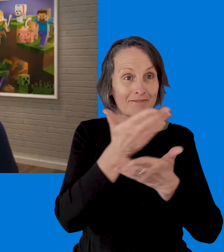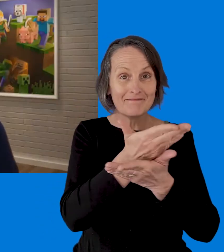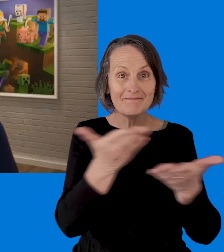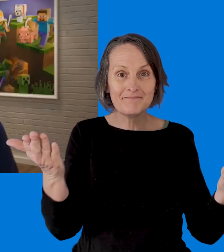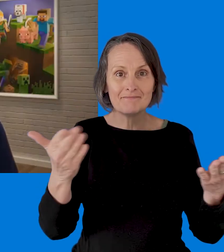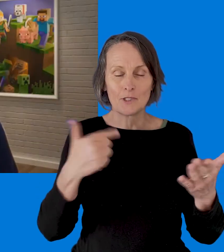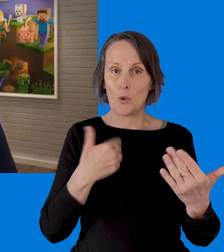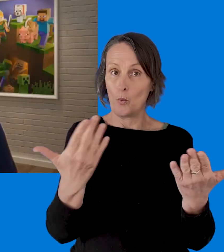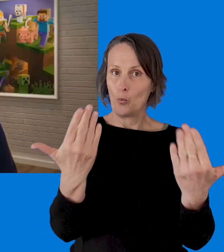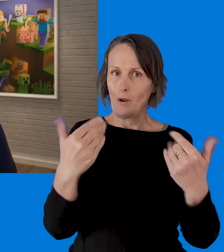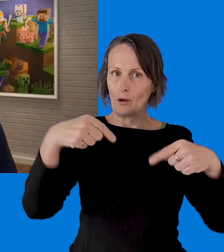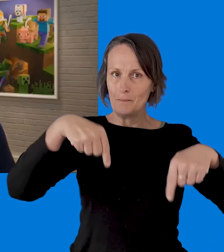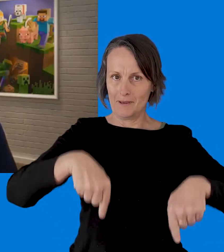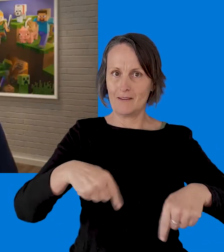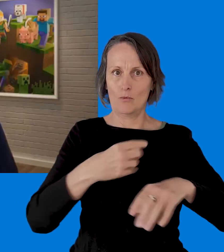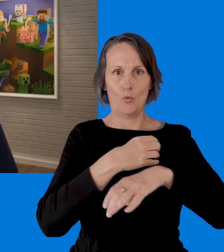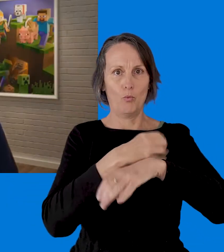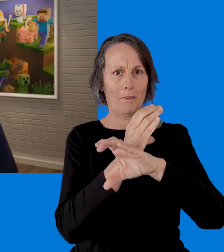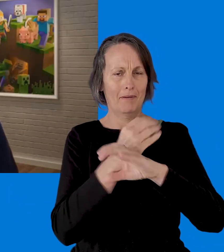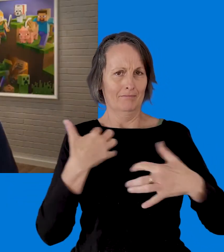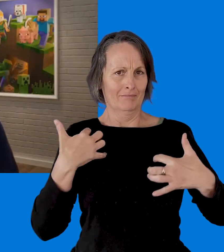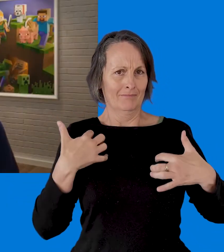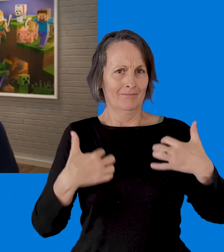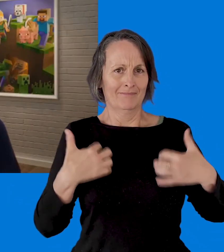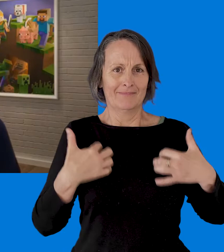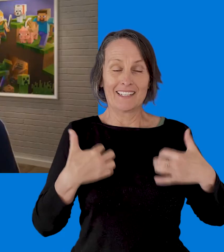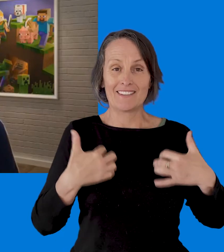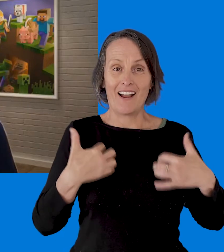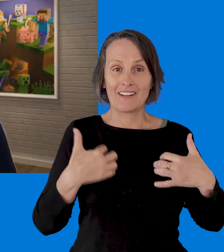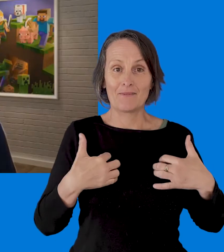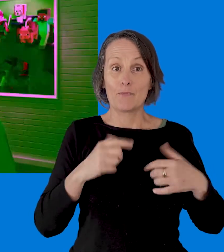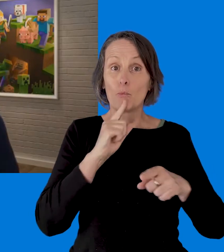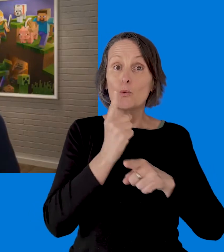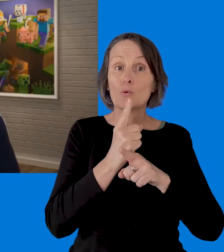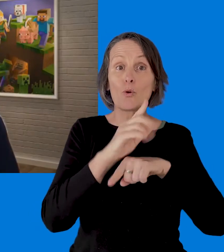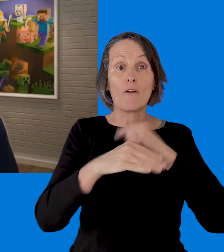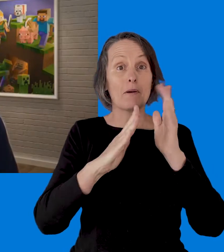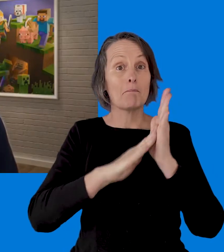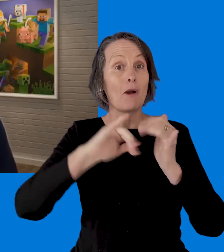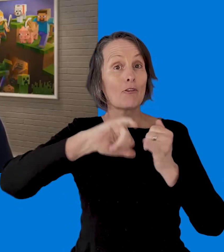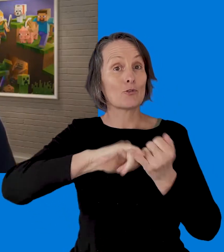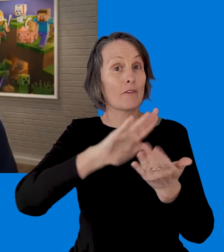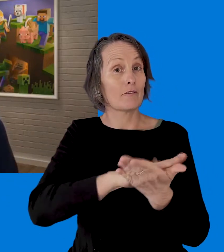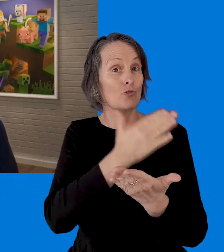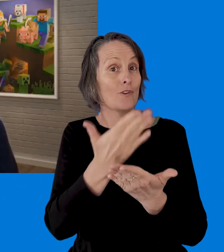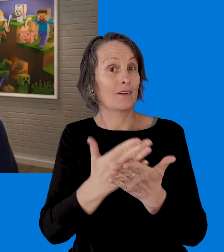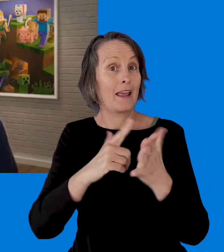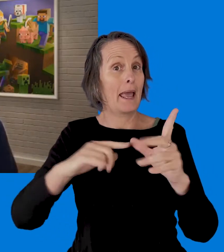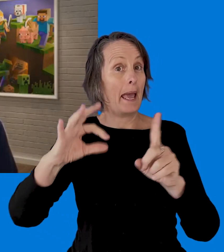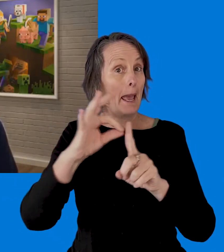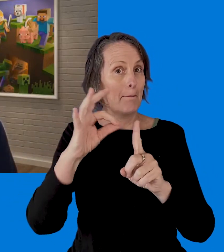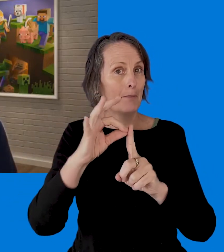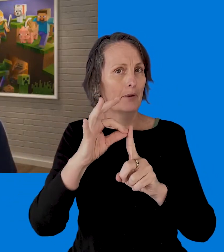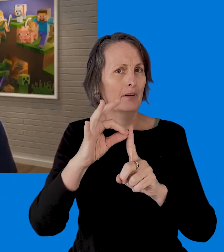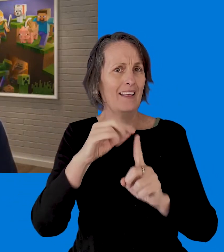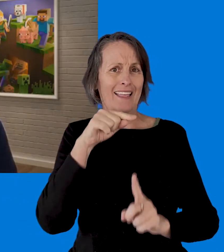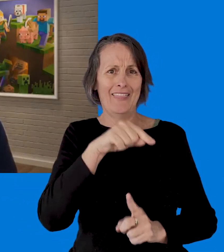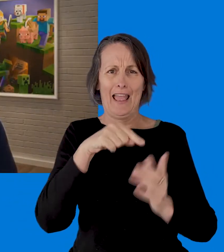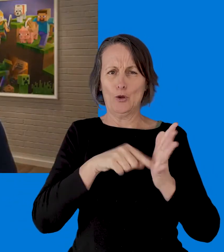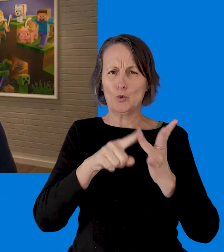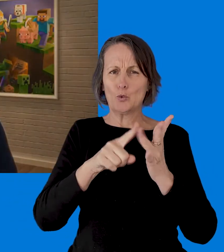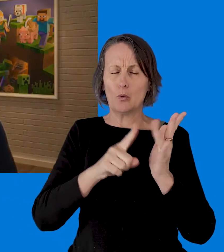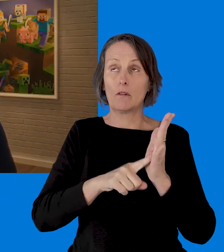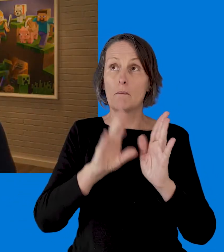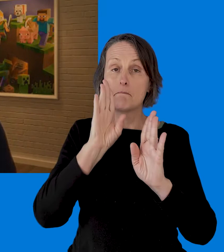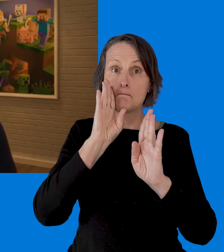G'day teachers, and welcome to what is going to be one of the most exciting webinars I think we've ever done, which is all about the Microsoft Translator app.